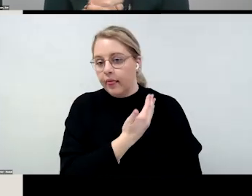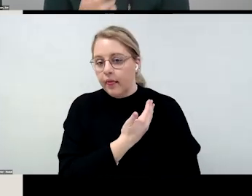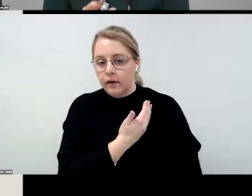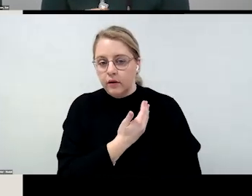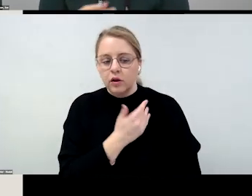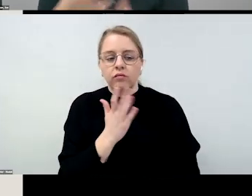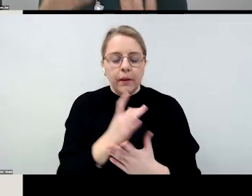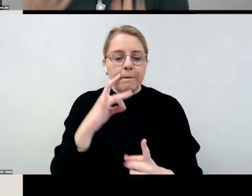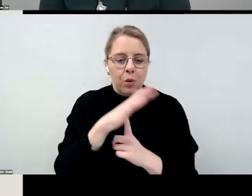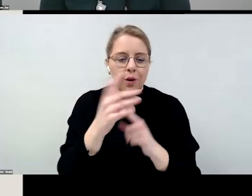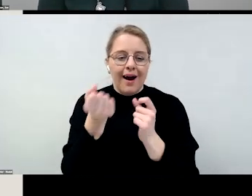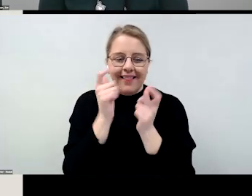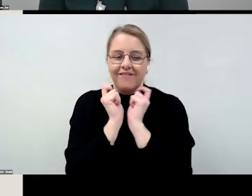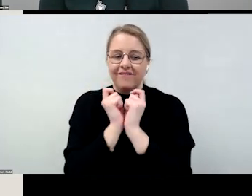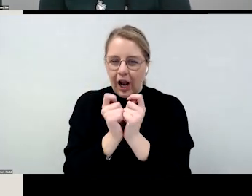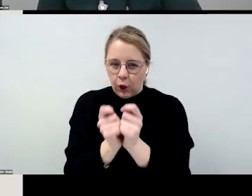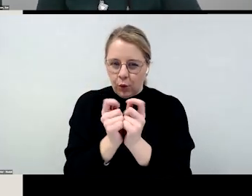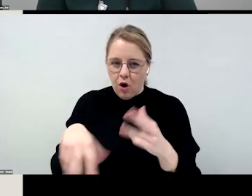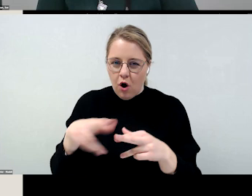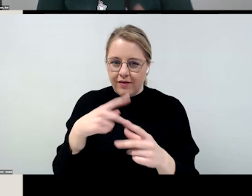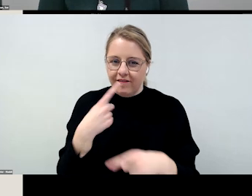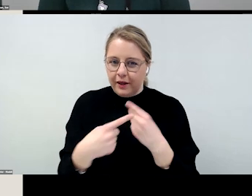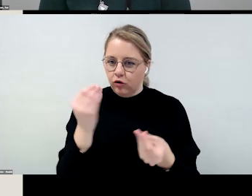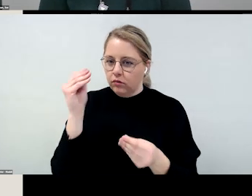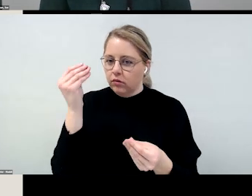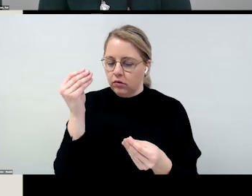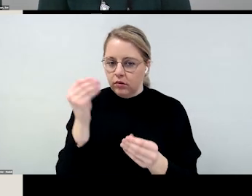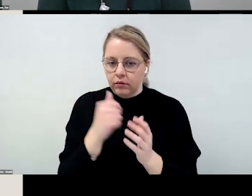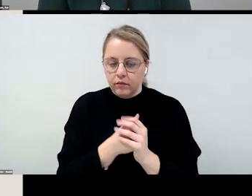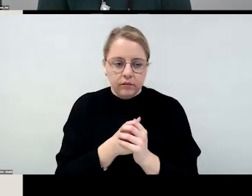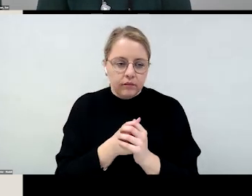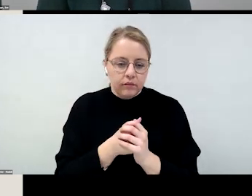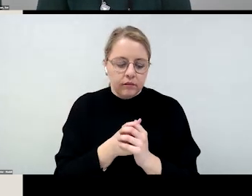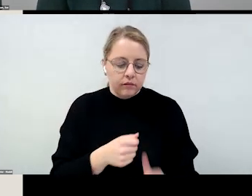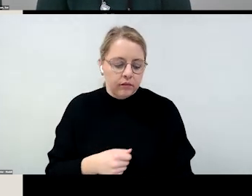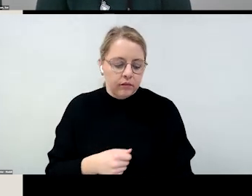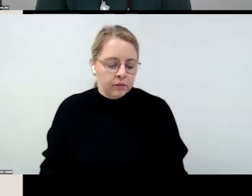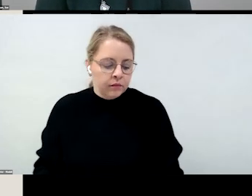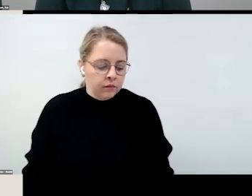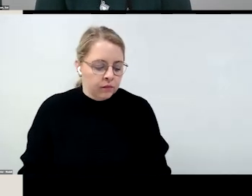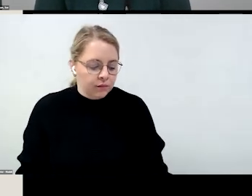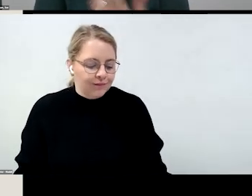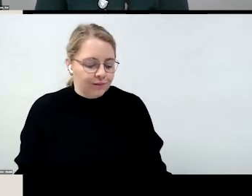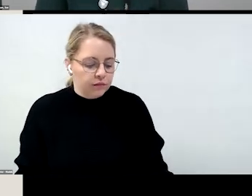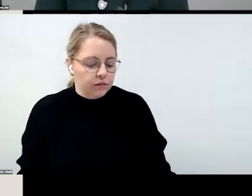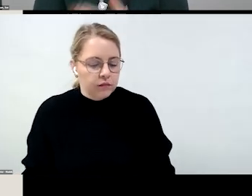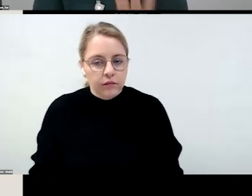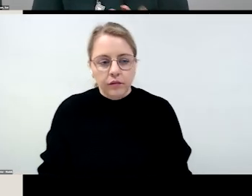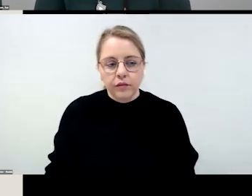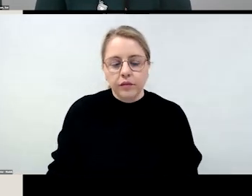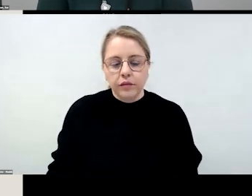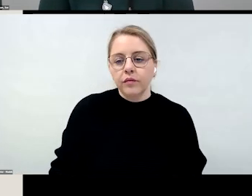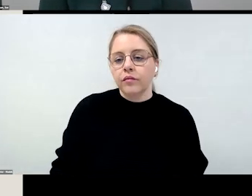to understand the value of the information someone's willing to share with you about themselves.